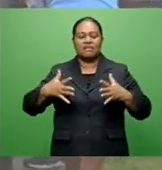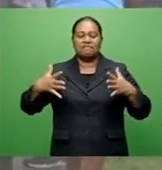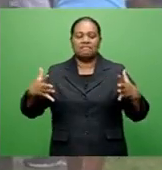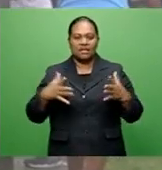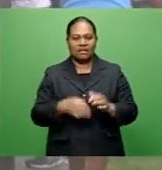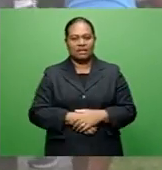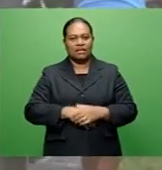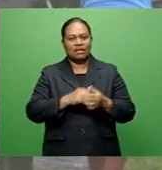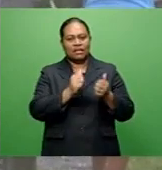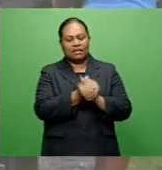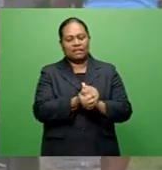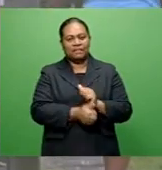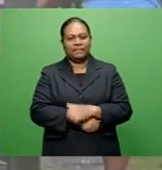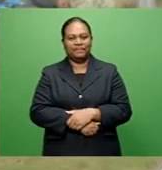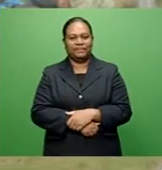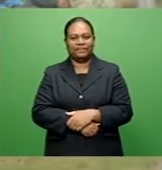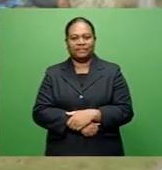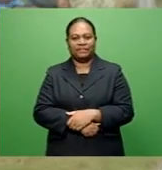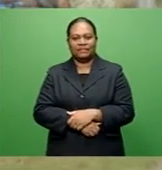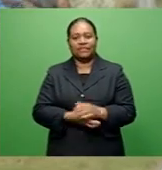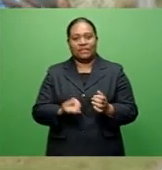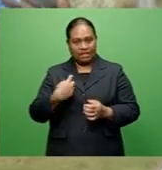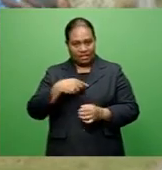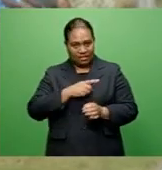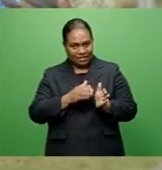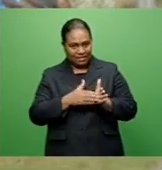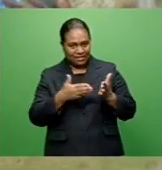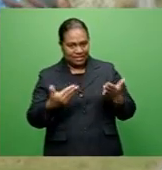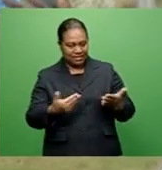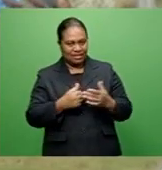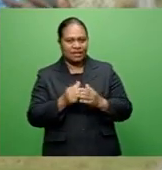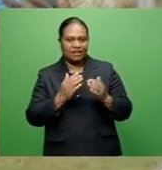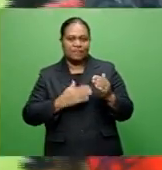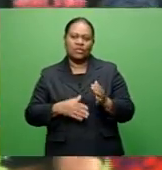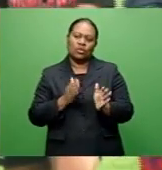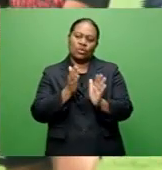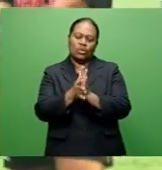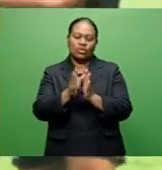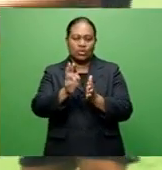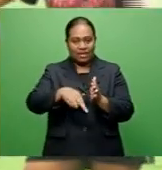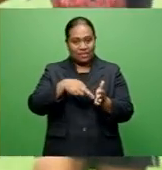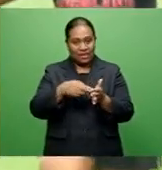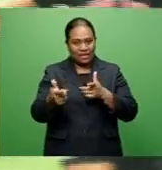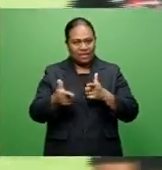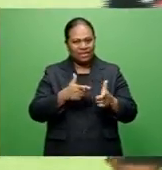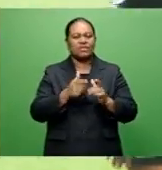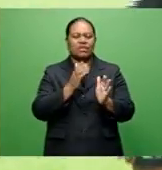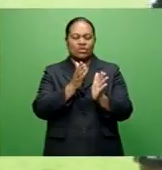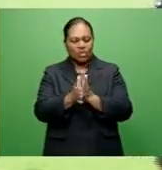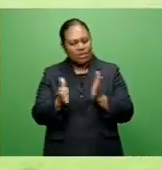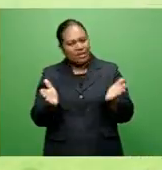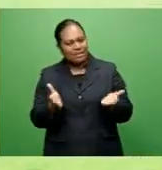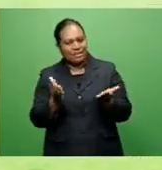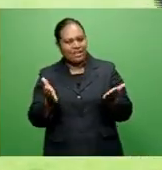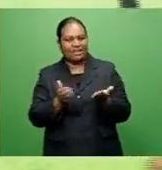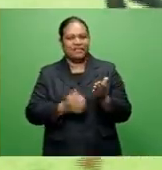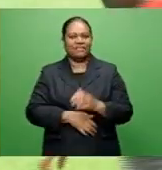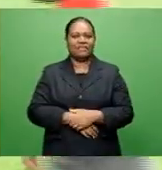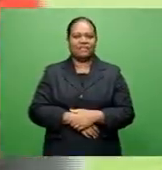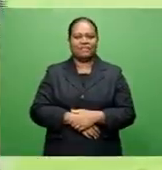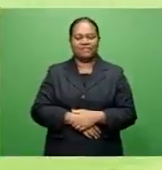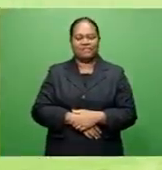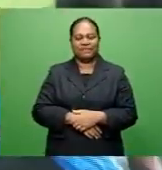the sport. But for us now, just getting into the Uprising and playing against other clubs, for us it's